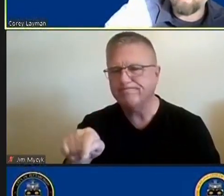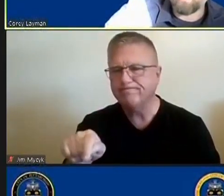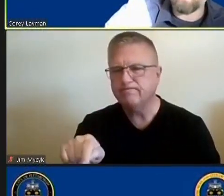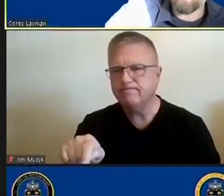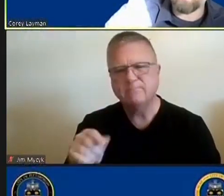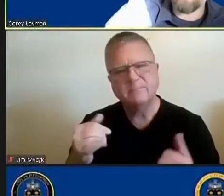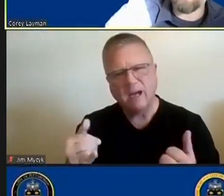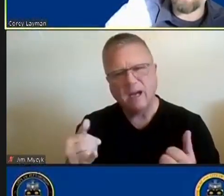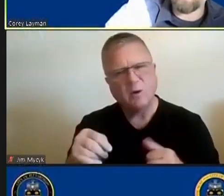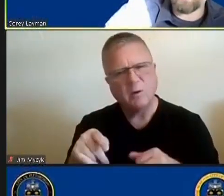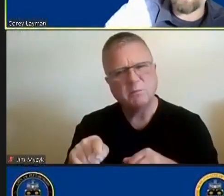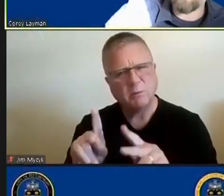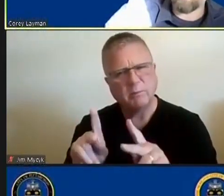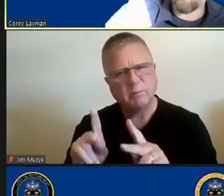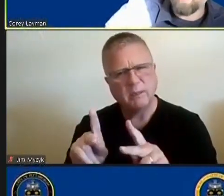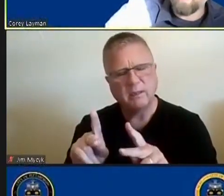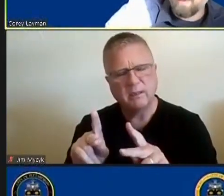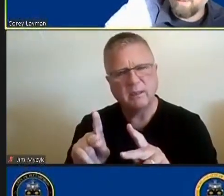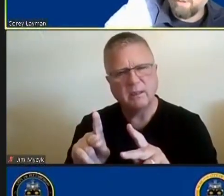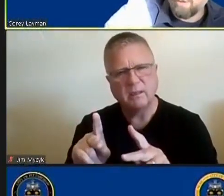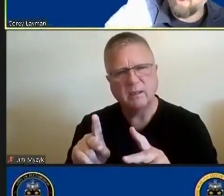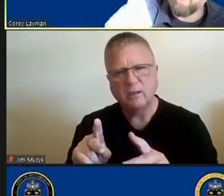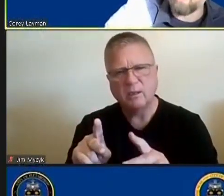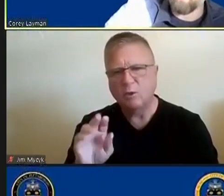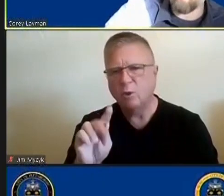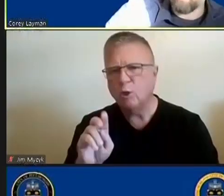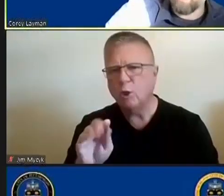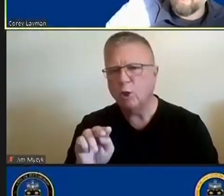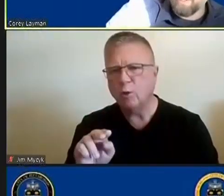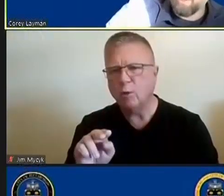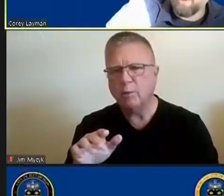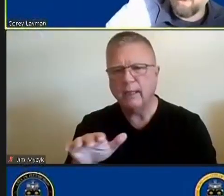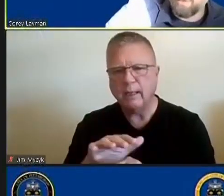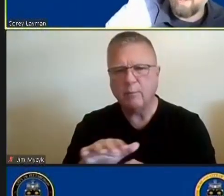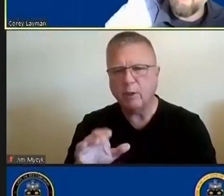permitted in the urban neighborhood commercial,